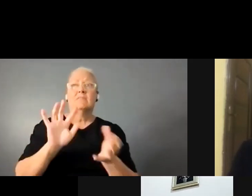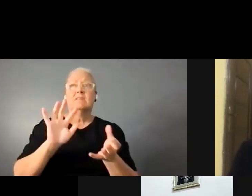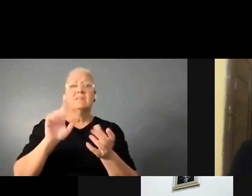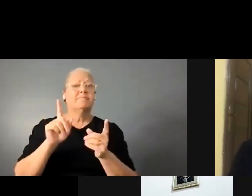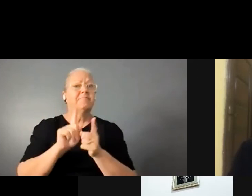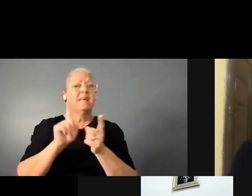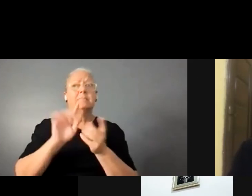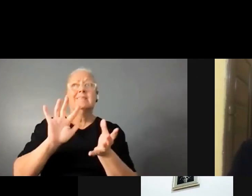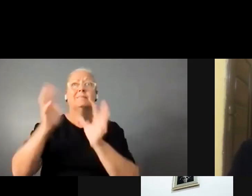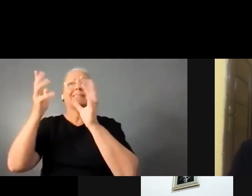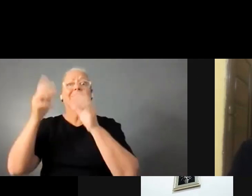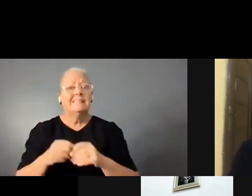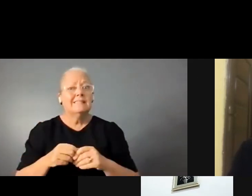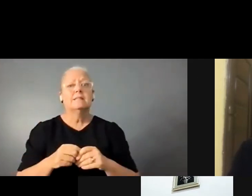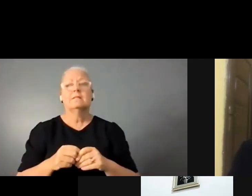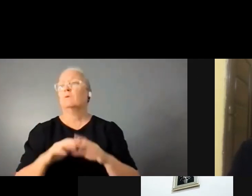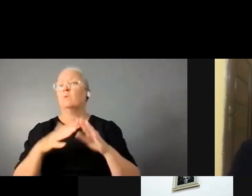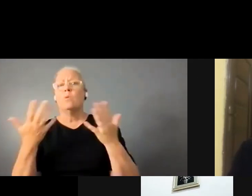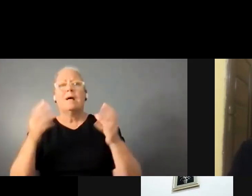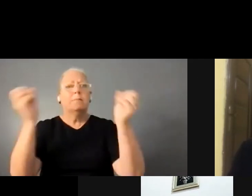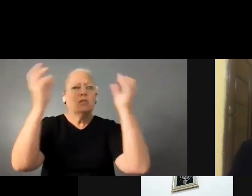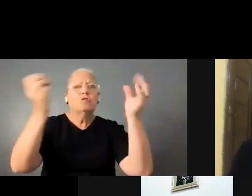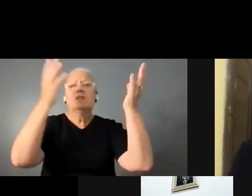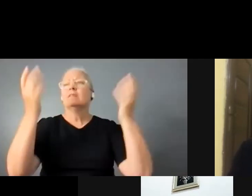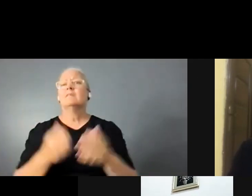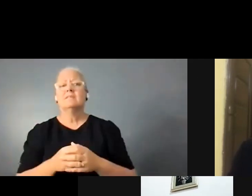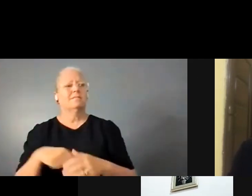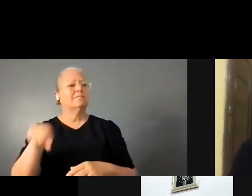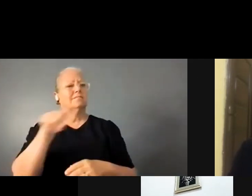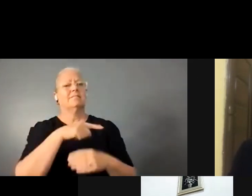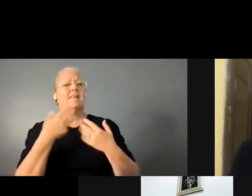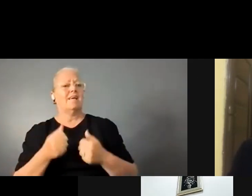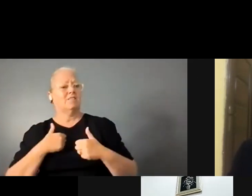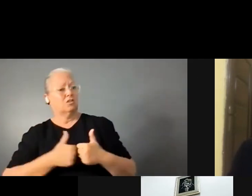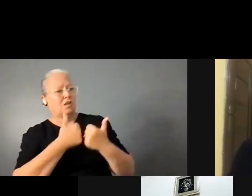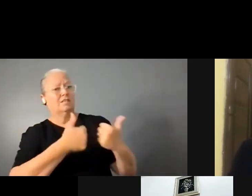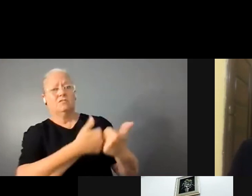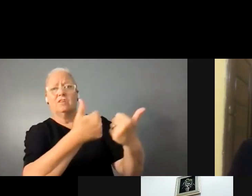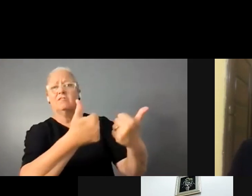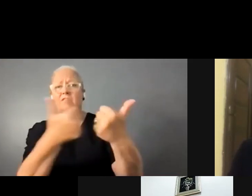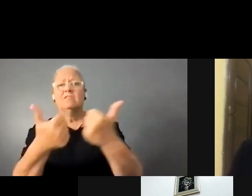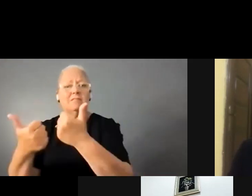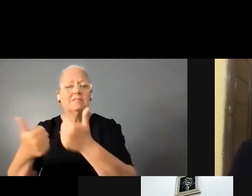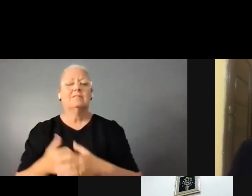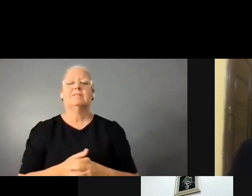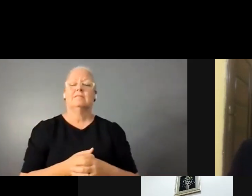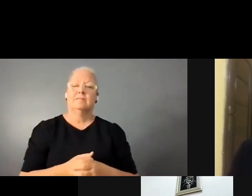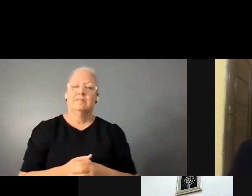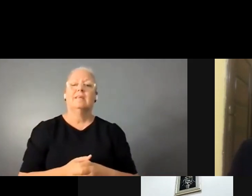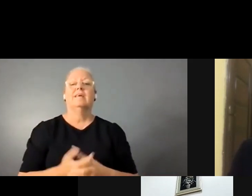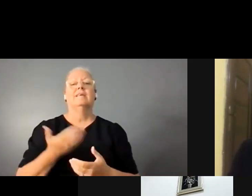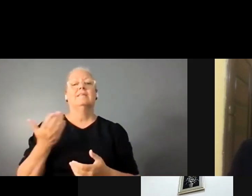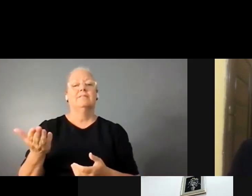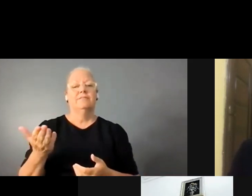find ourselves facing great challenges. Then Saja from Iraq took the floor, a young woman, a young